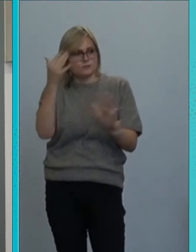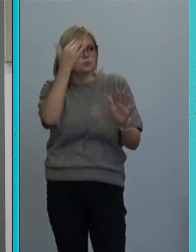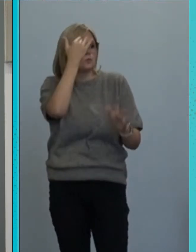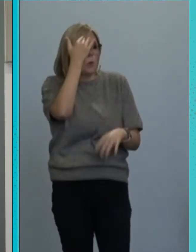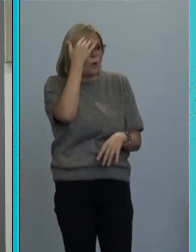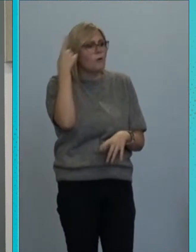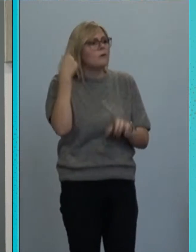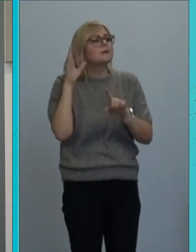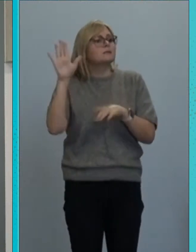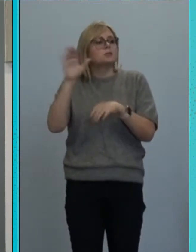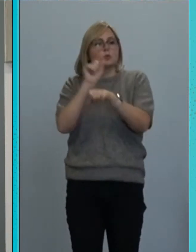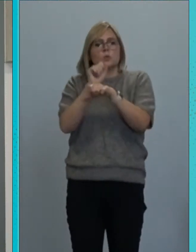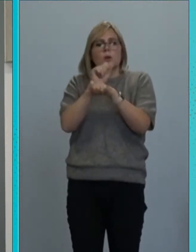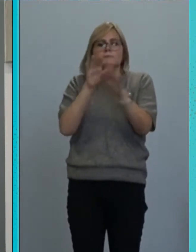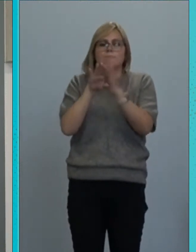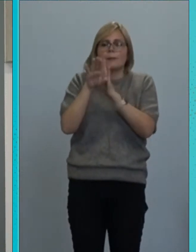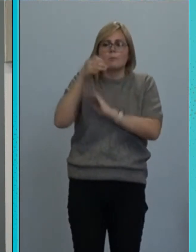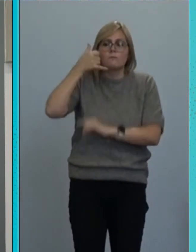the telephone,